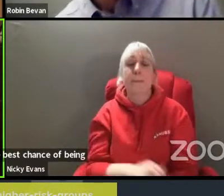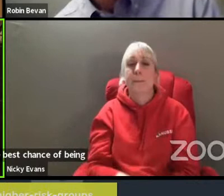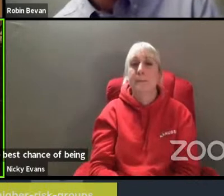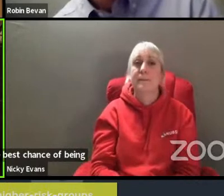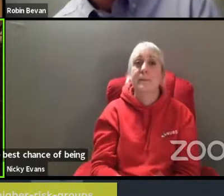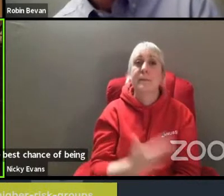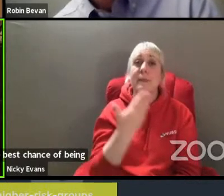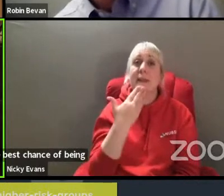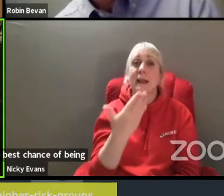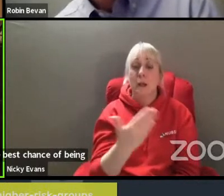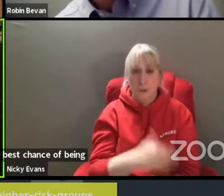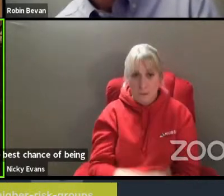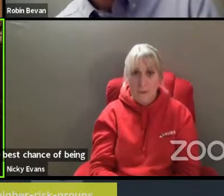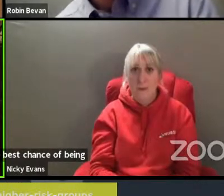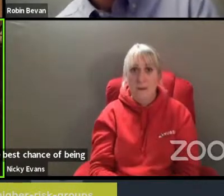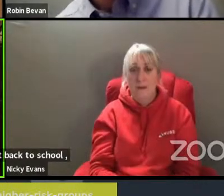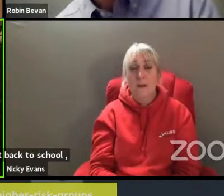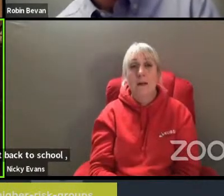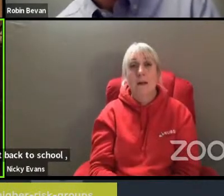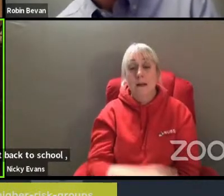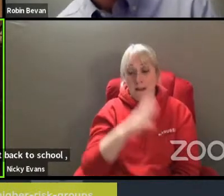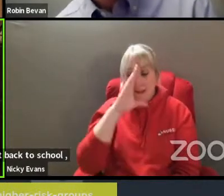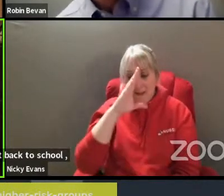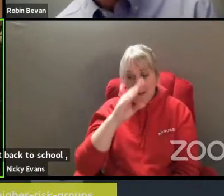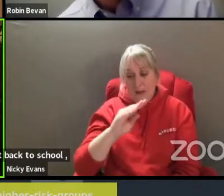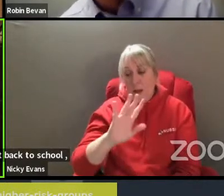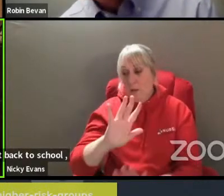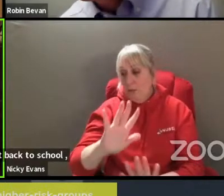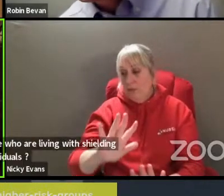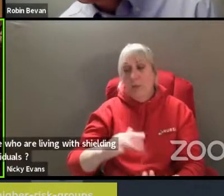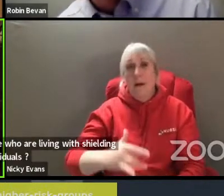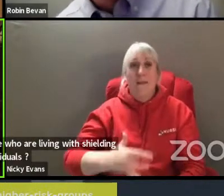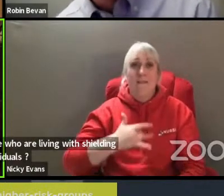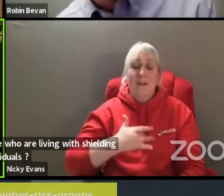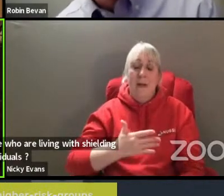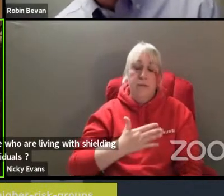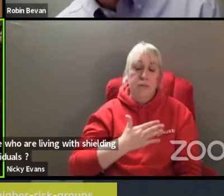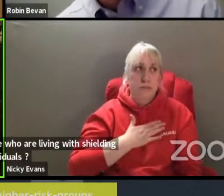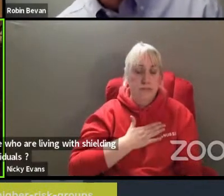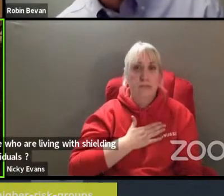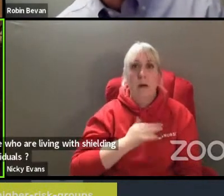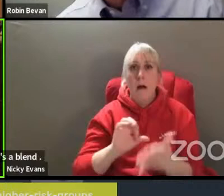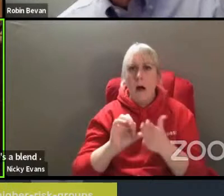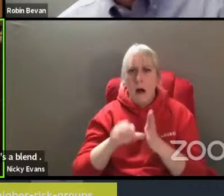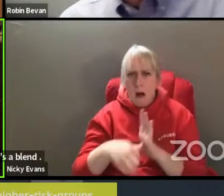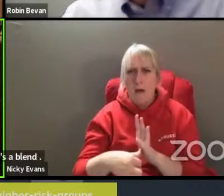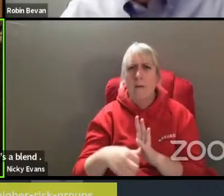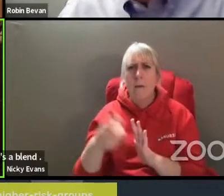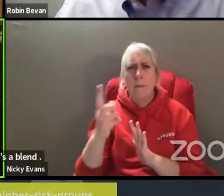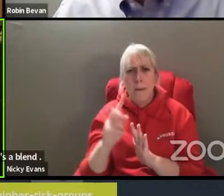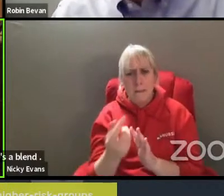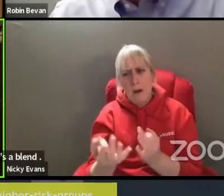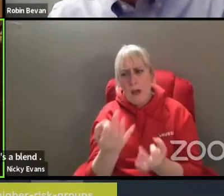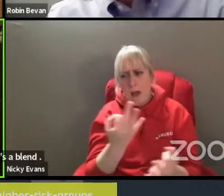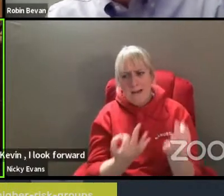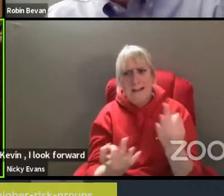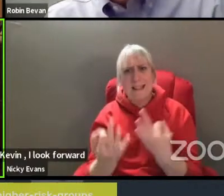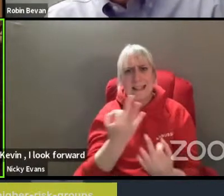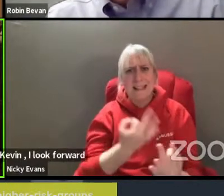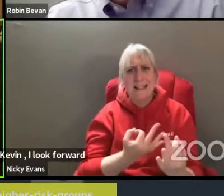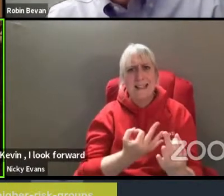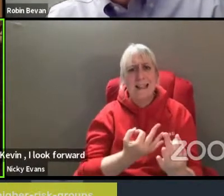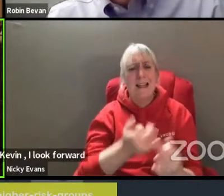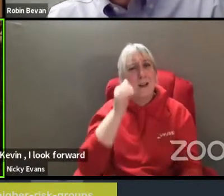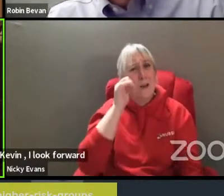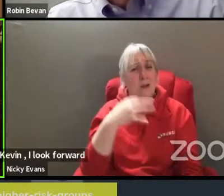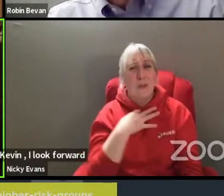Robin. And I do feel for everybody who's asking those questions and the risks that people are talking about. They're felt very deeply and